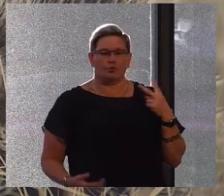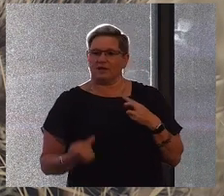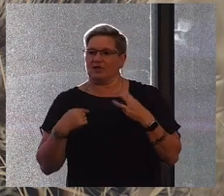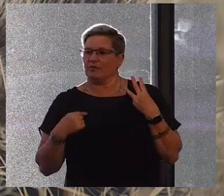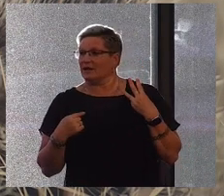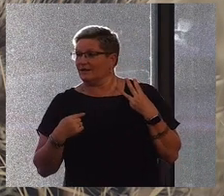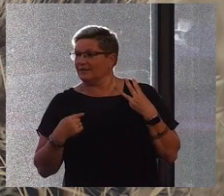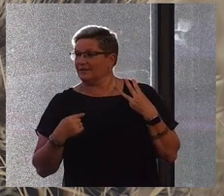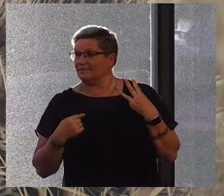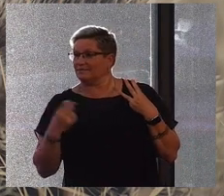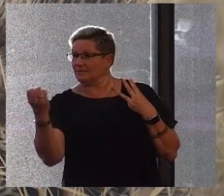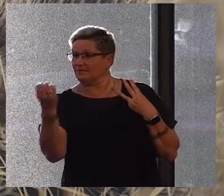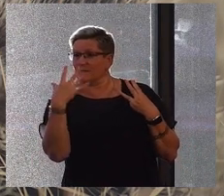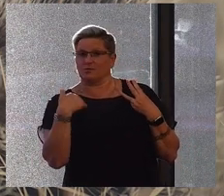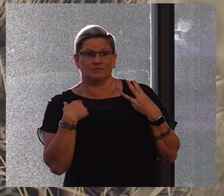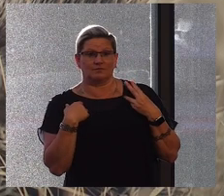Good. That's good.